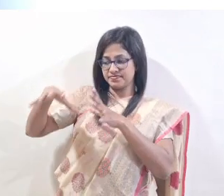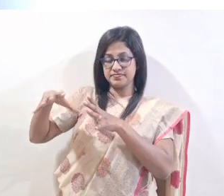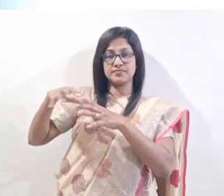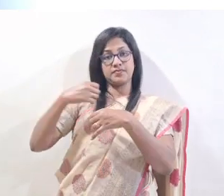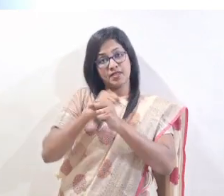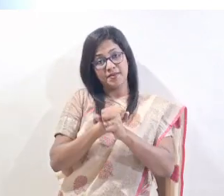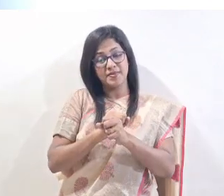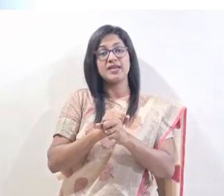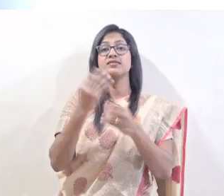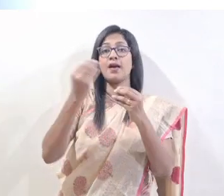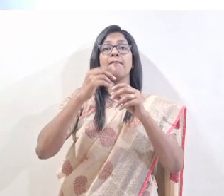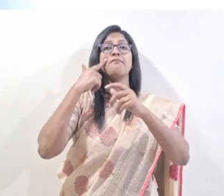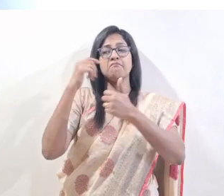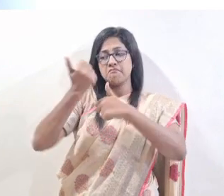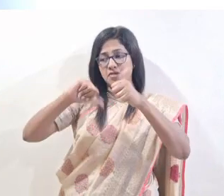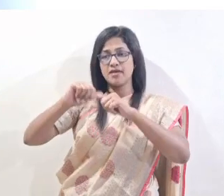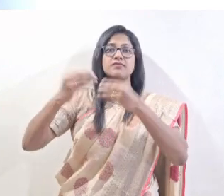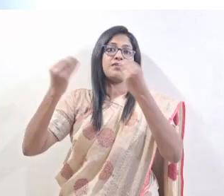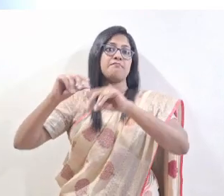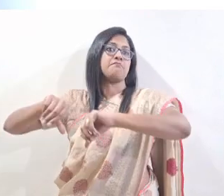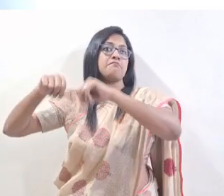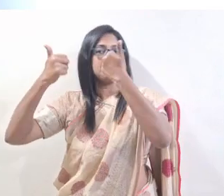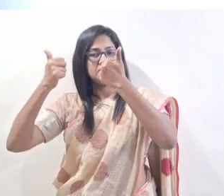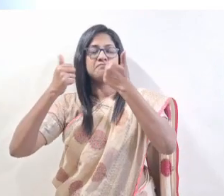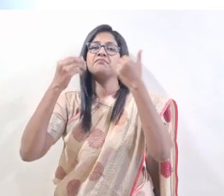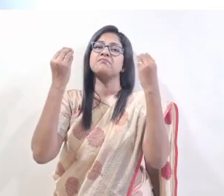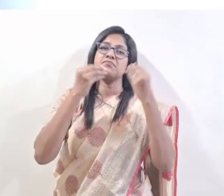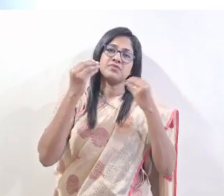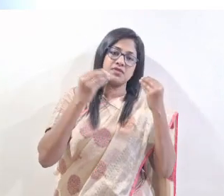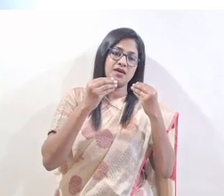some attempts, some successful ones too, but there is a